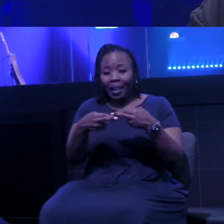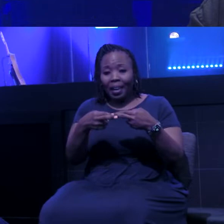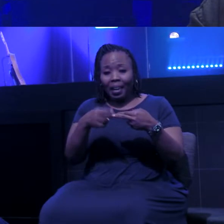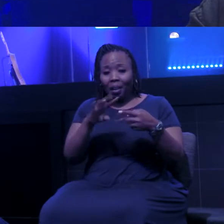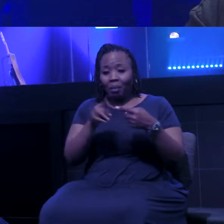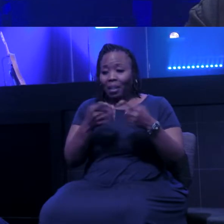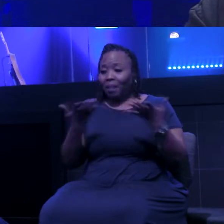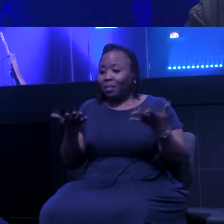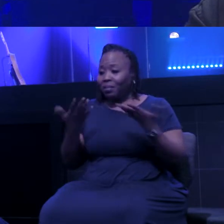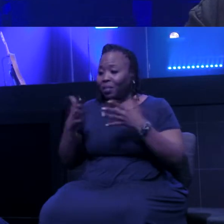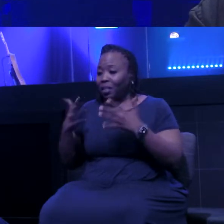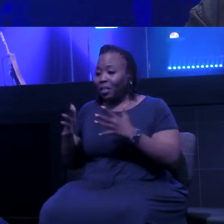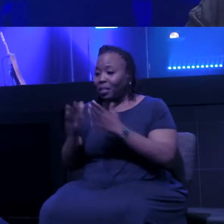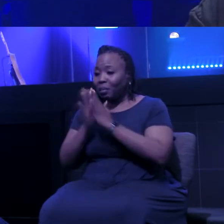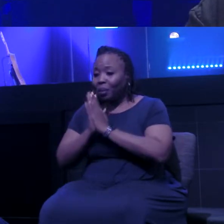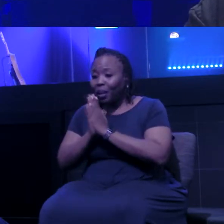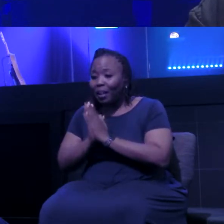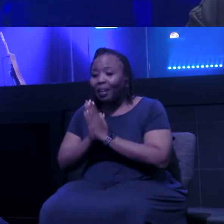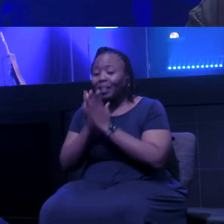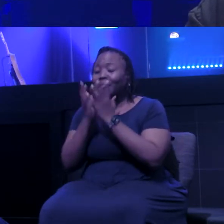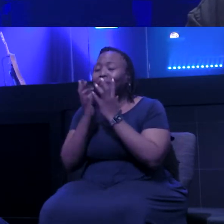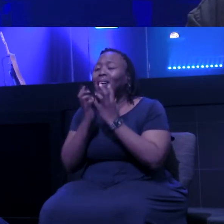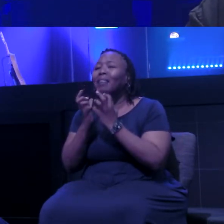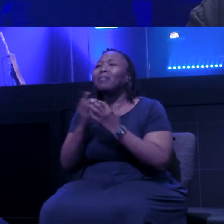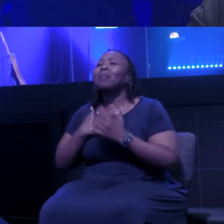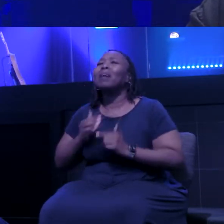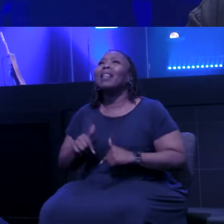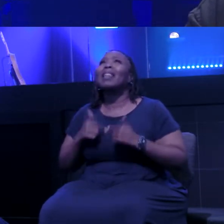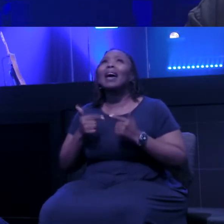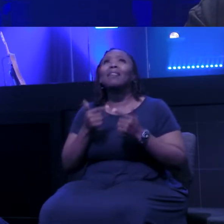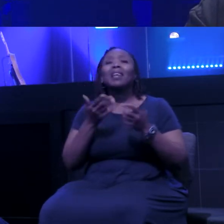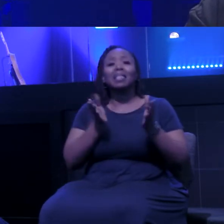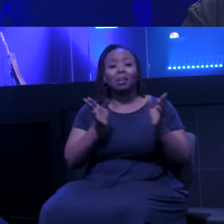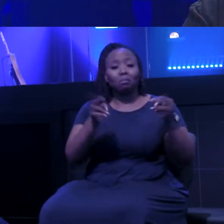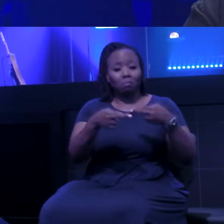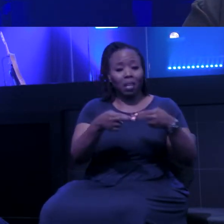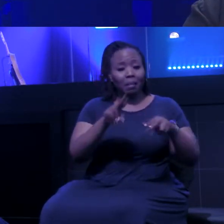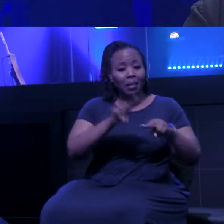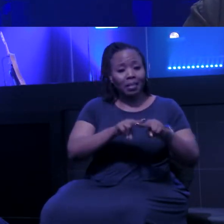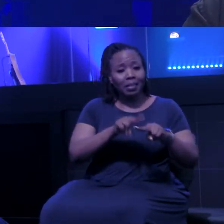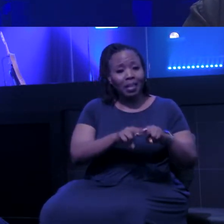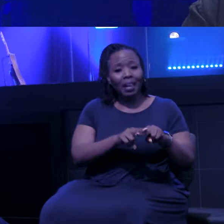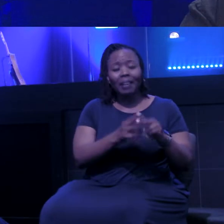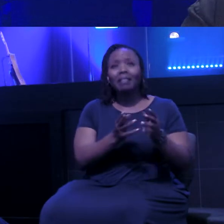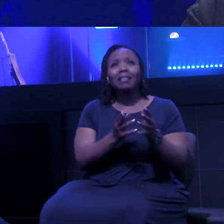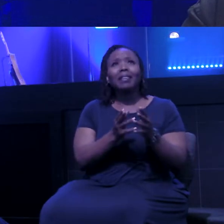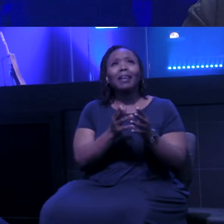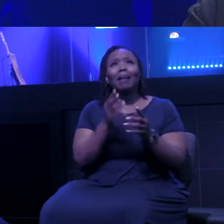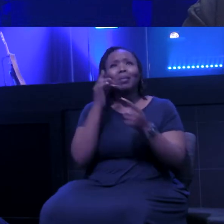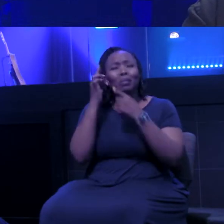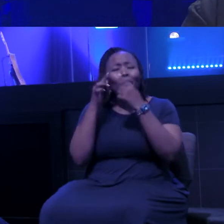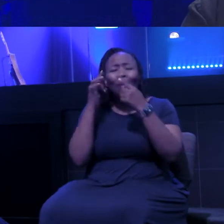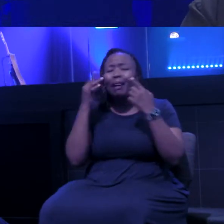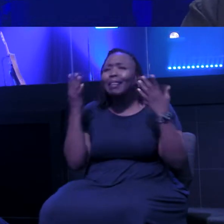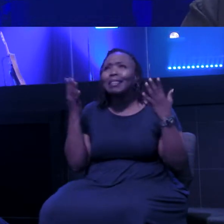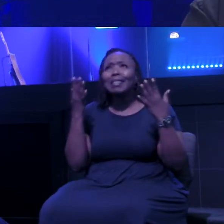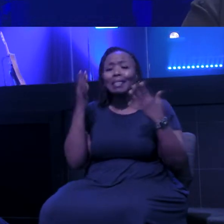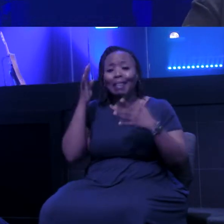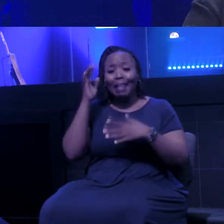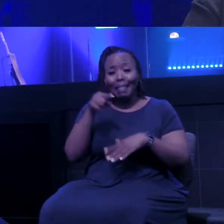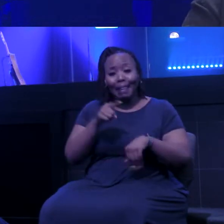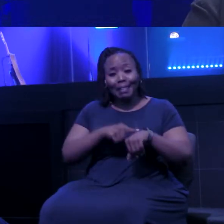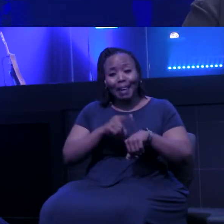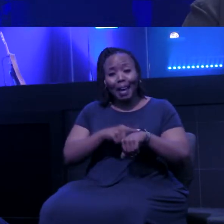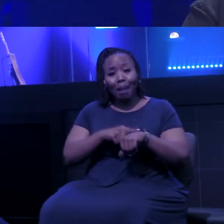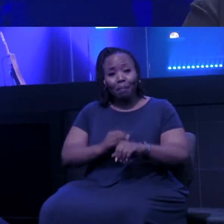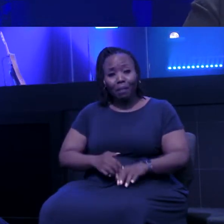life. And as I sat in my prison cell, it was crazy because in that moment, the